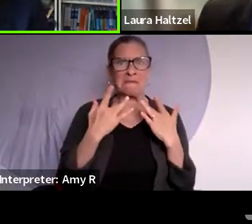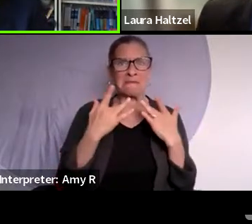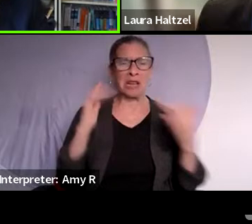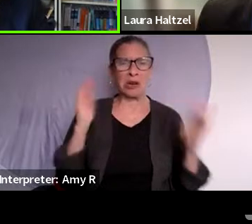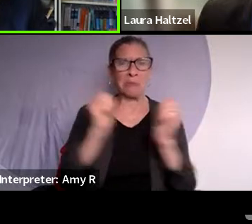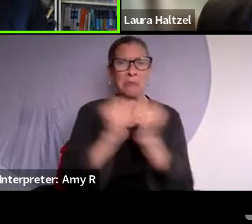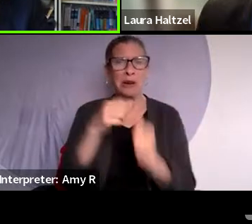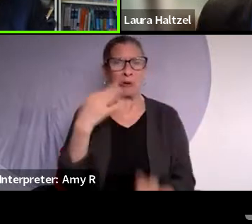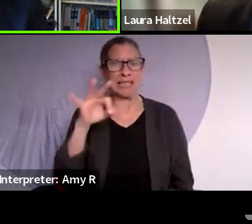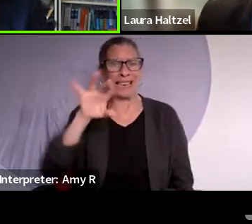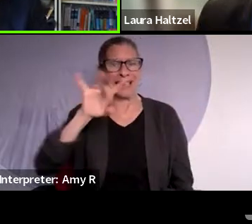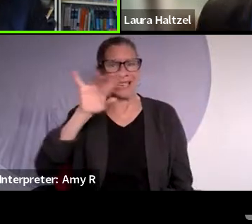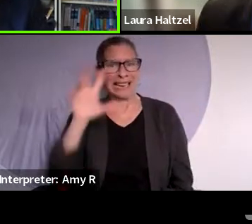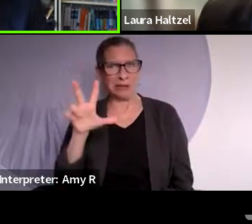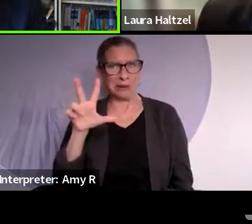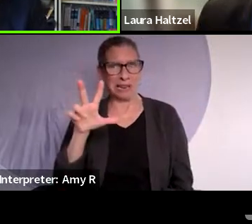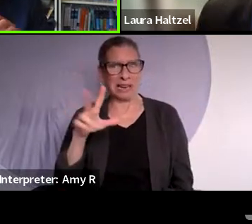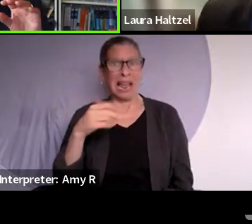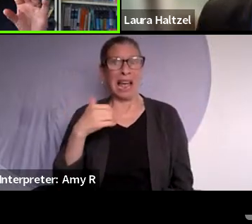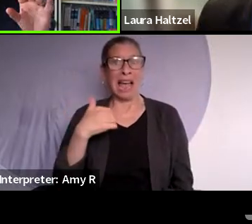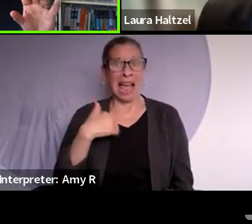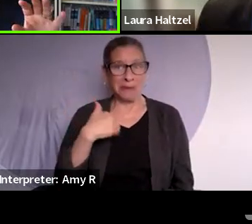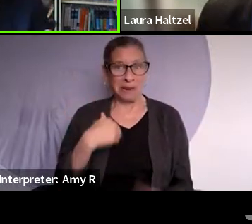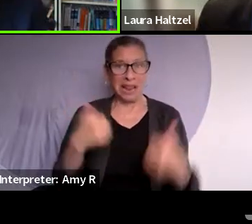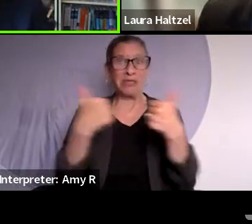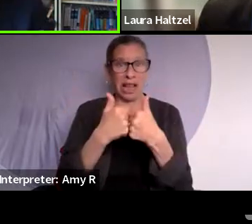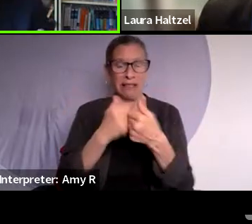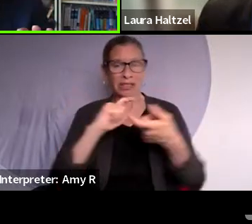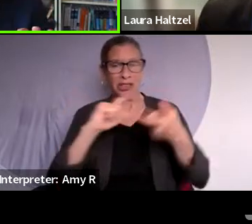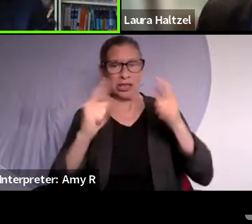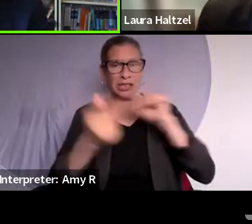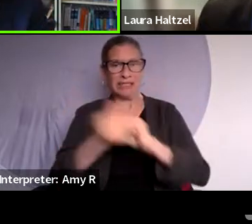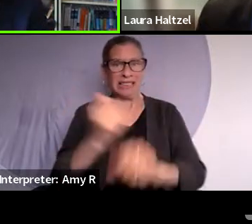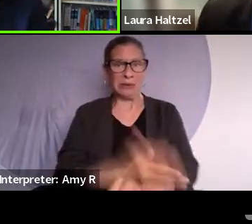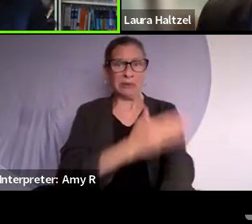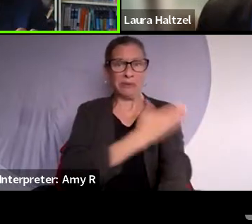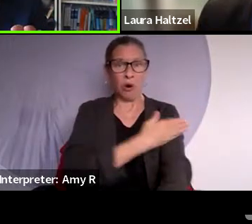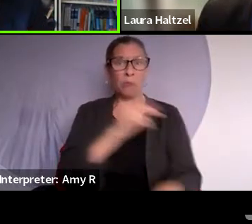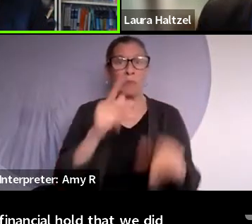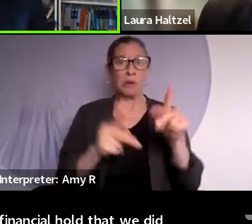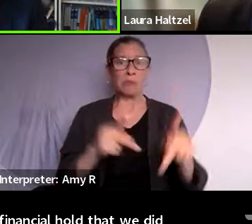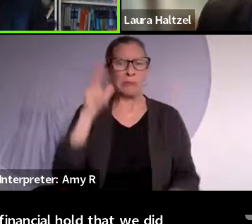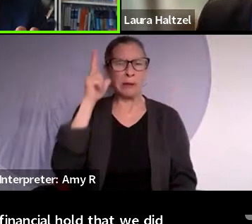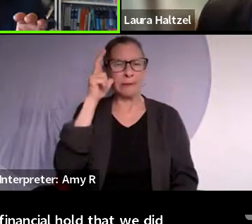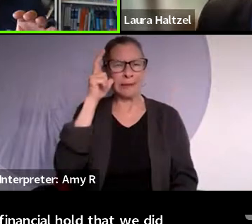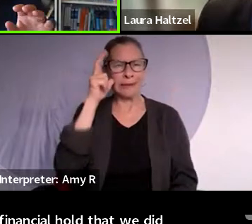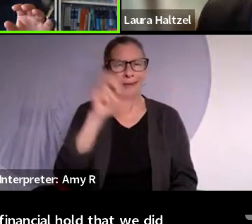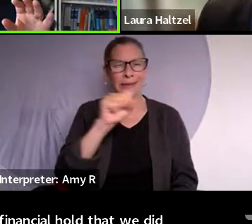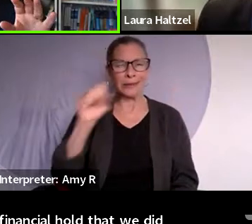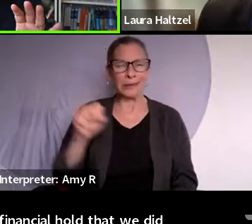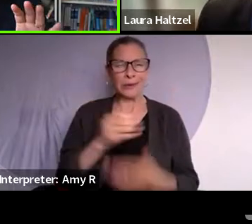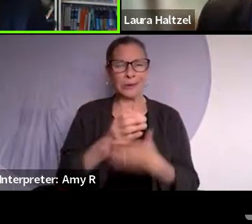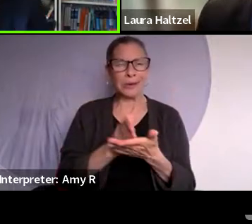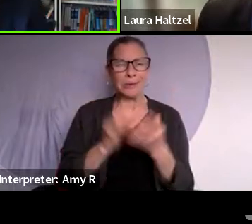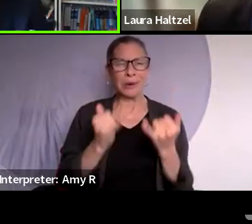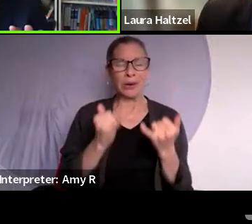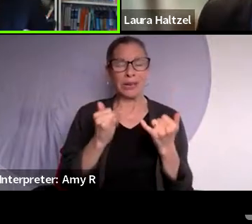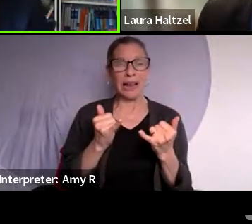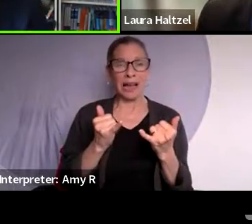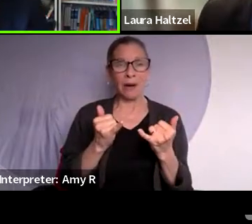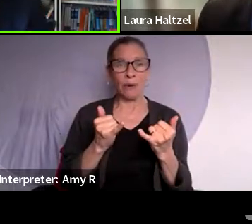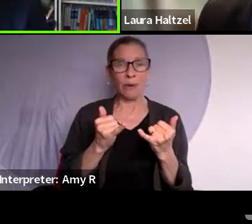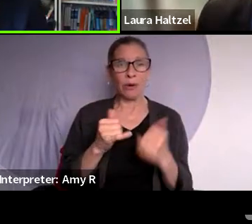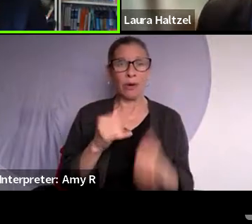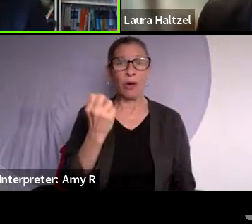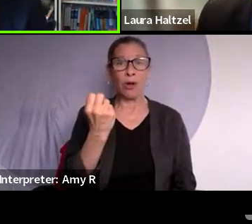shows why the challenges of doing reform are much difficult. But for people in the audience listening to the Social Security part of this, there's basically right